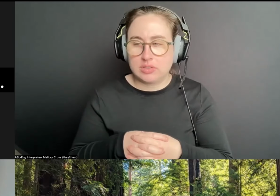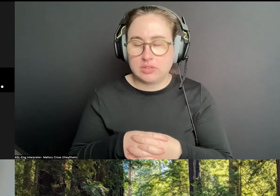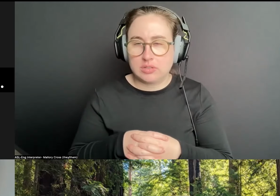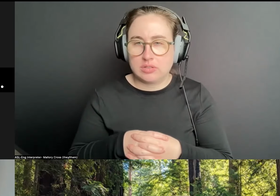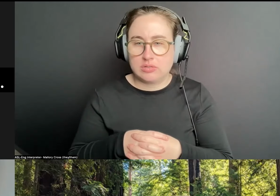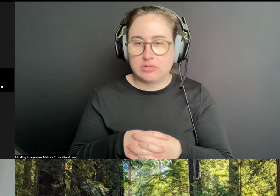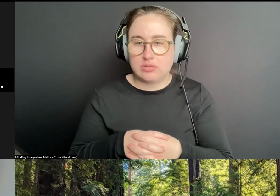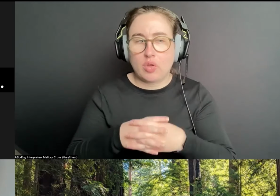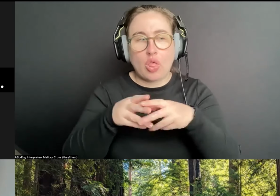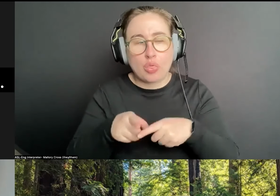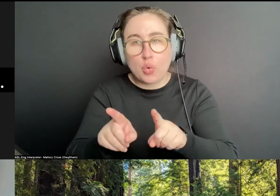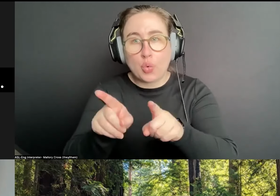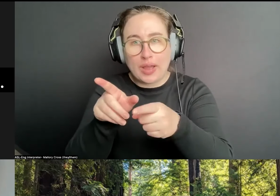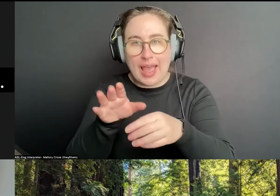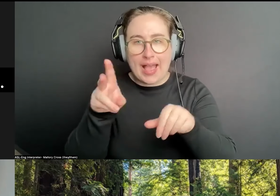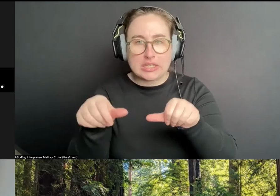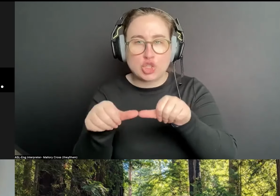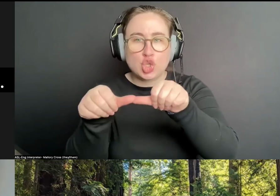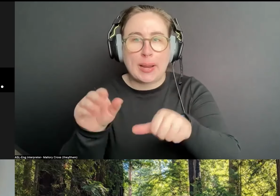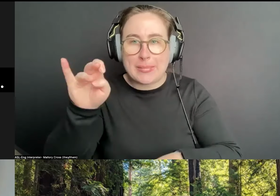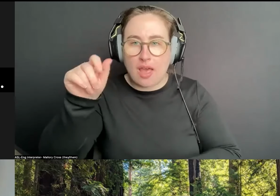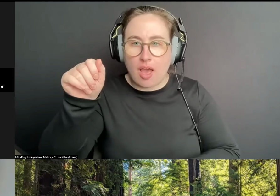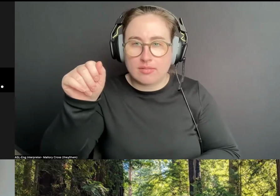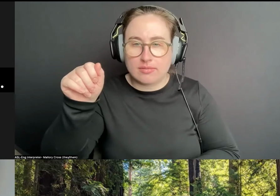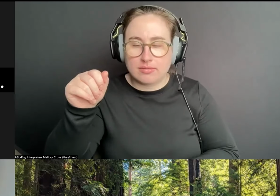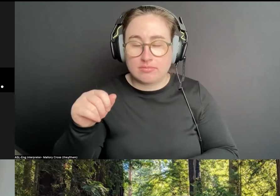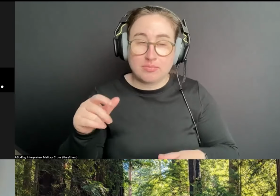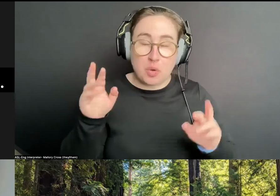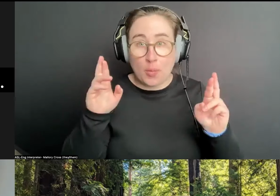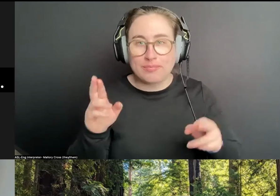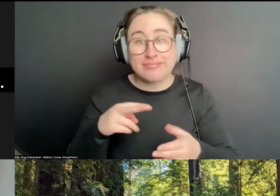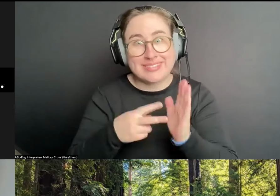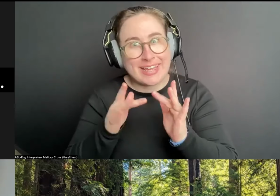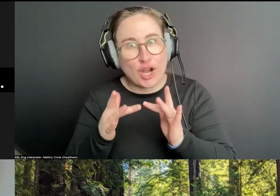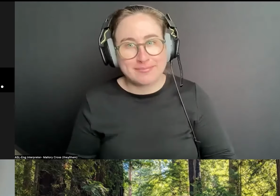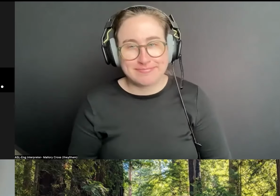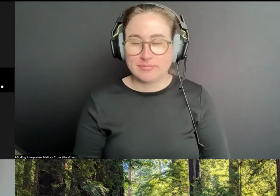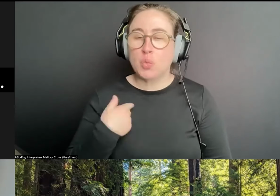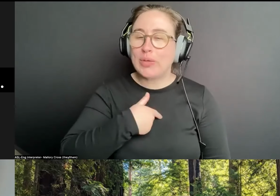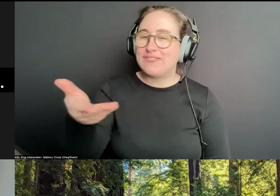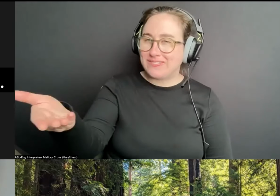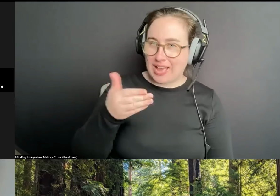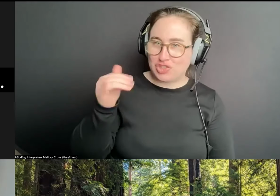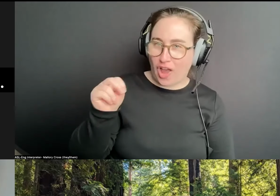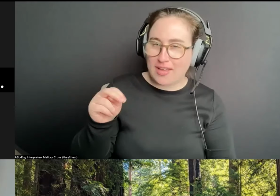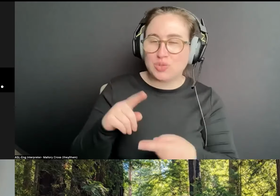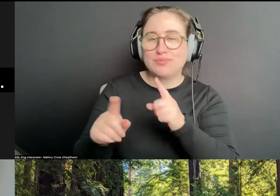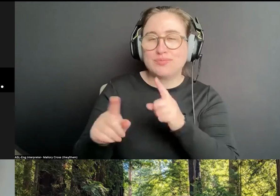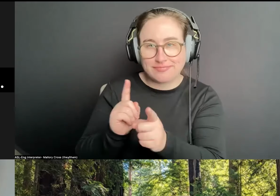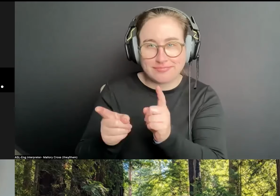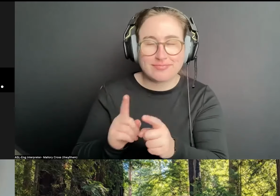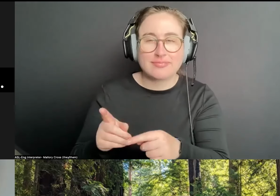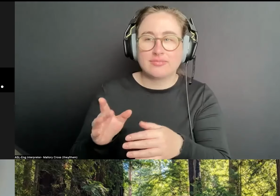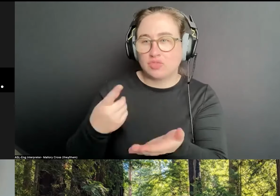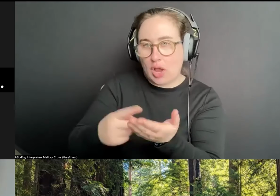an enduring media that we hope, that the internet. So we've invited him to have a conversation with us here a little bit